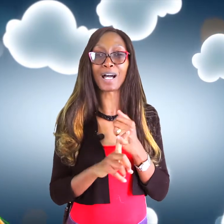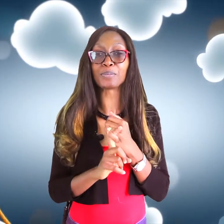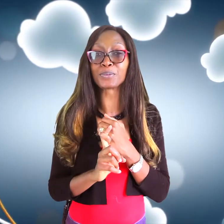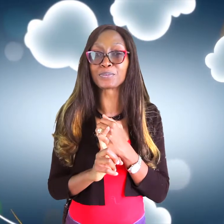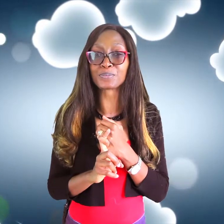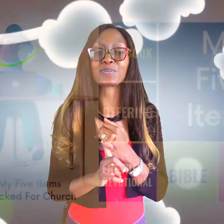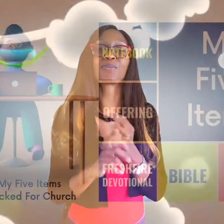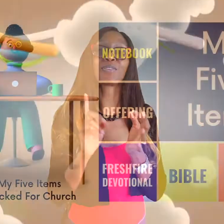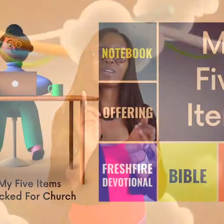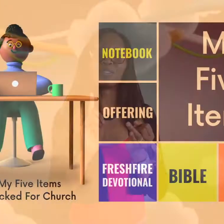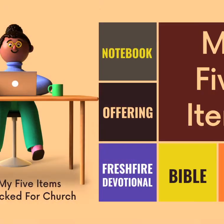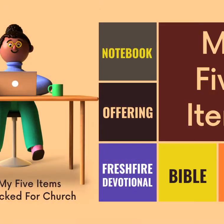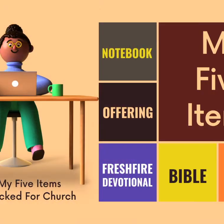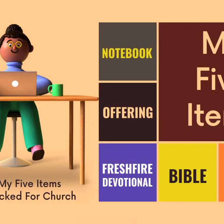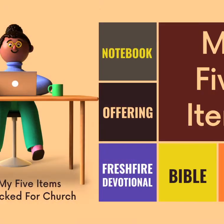Your Bible,